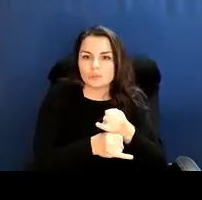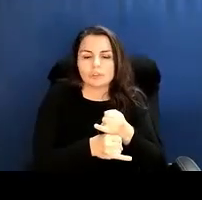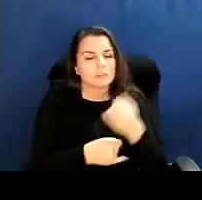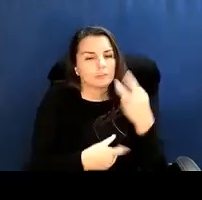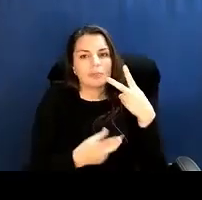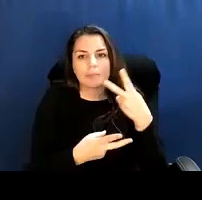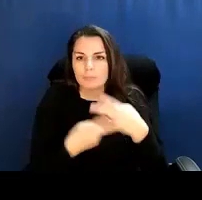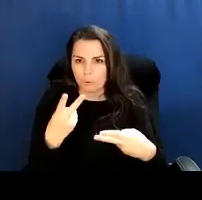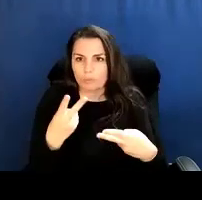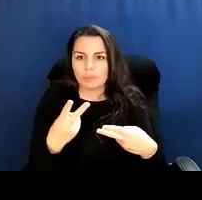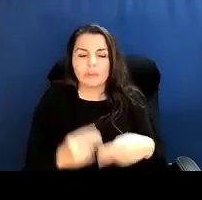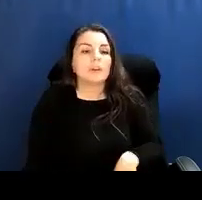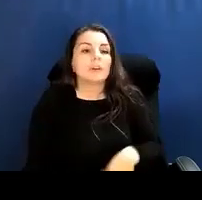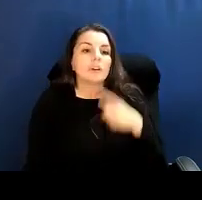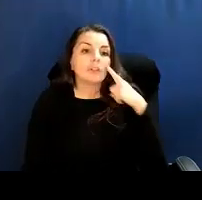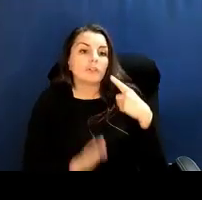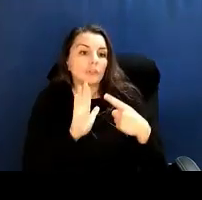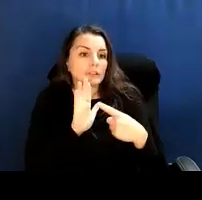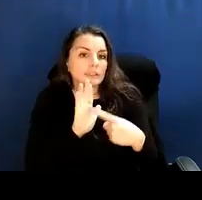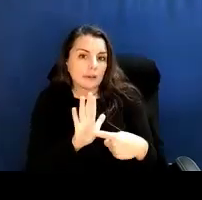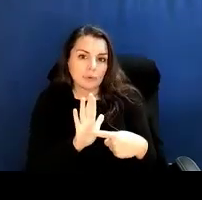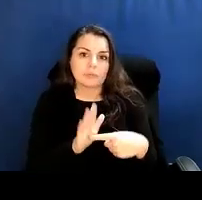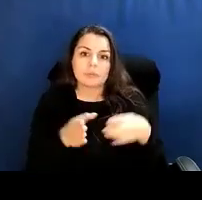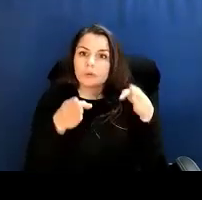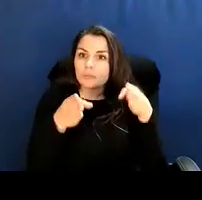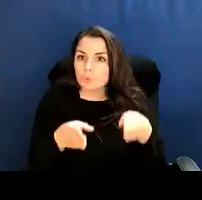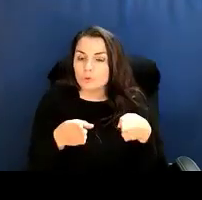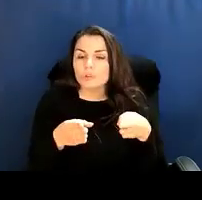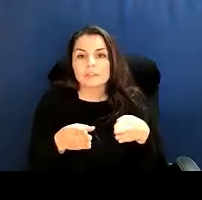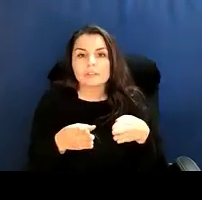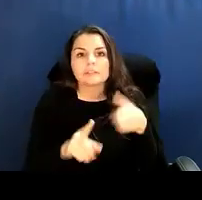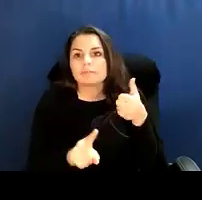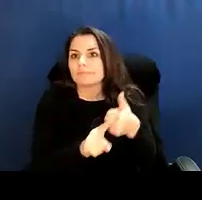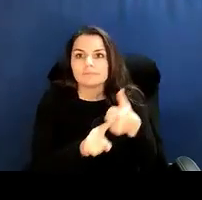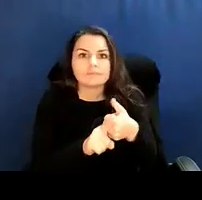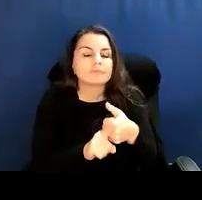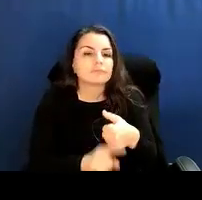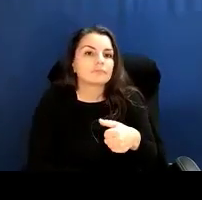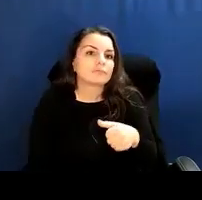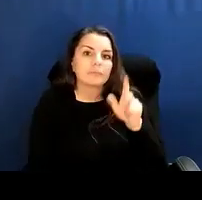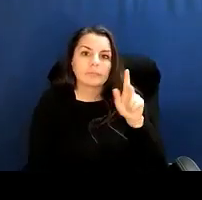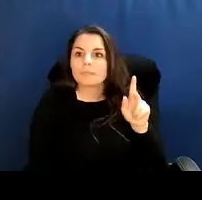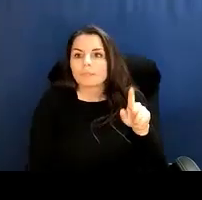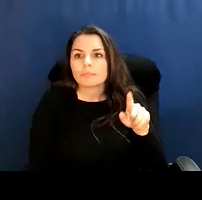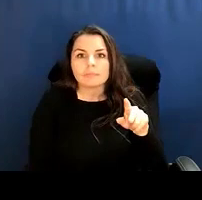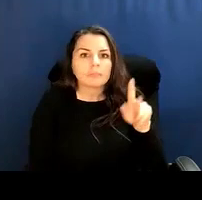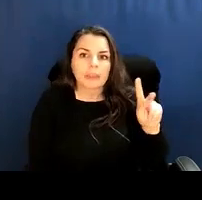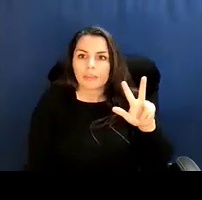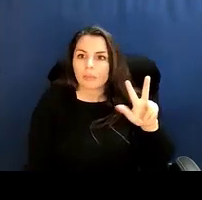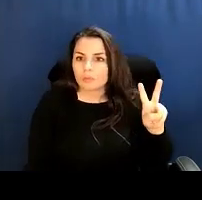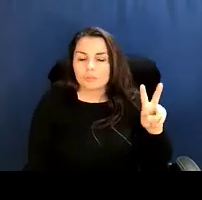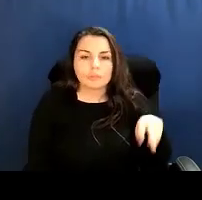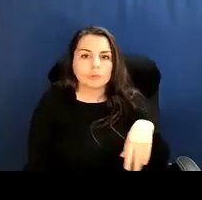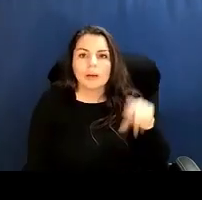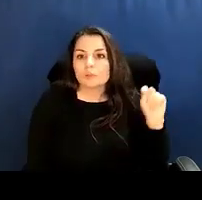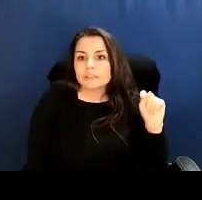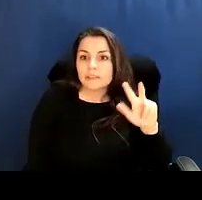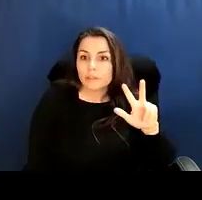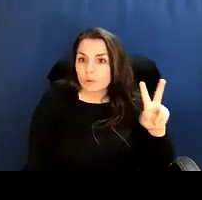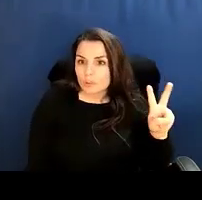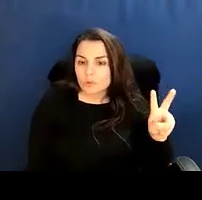on a T32 for 3 years as a predoctoral fellow, they only have 2